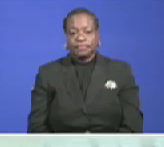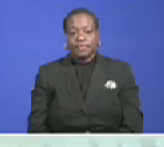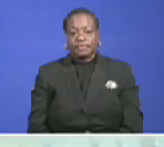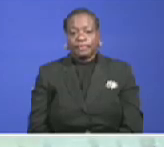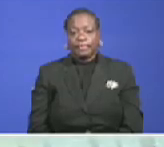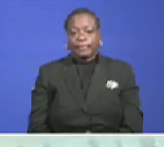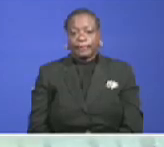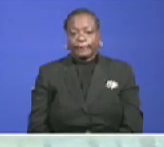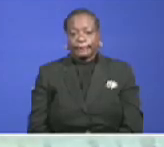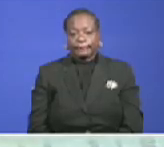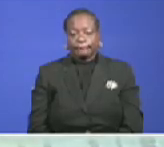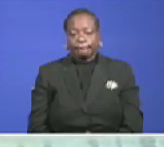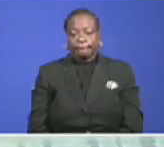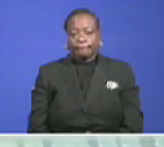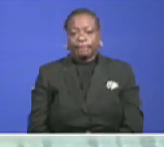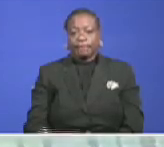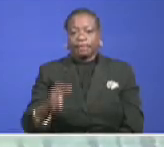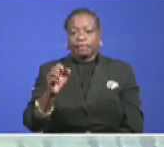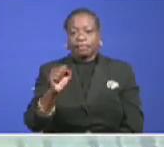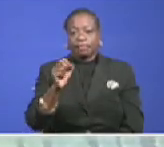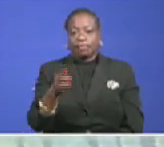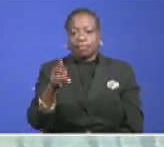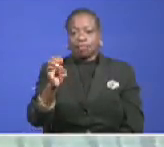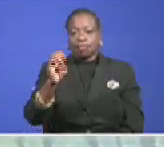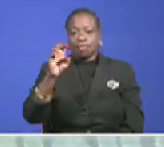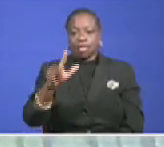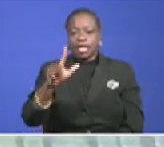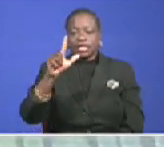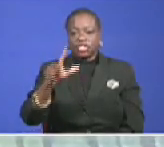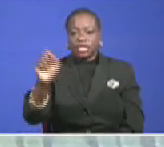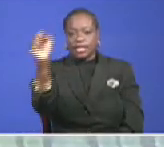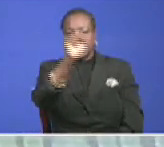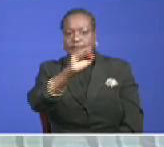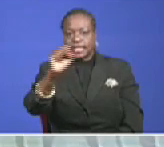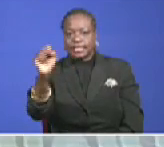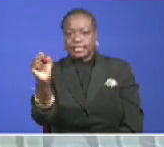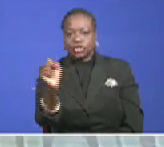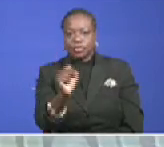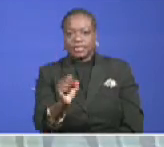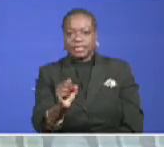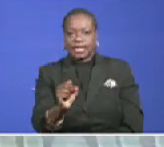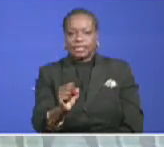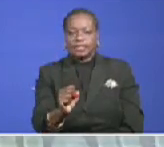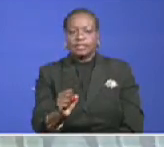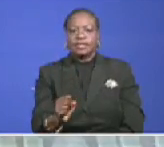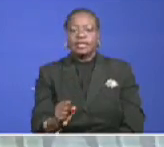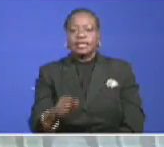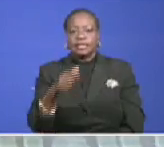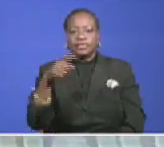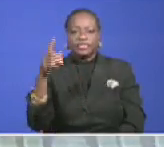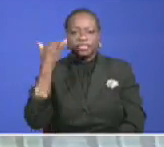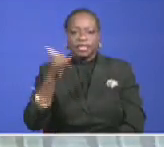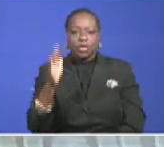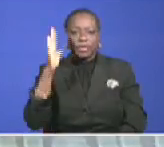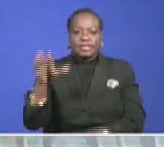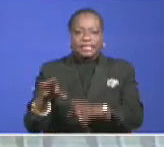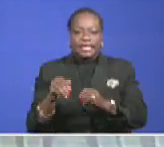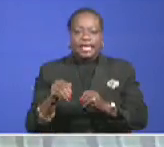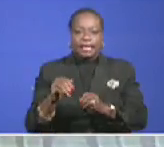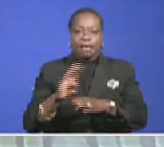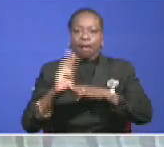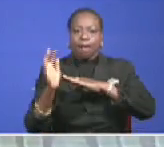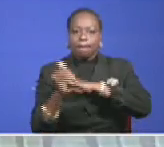Welcome back. Well, the Shell Saxon superstar is promising to take Bay Street by storm and leave it on the table for the